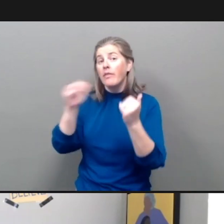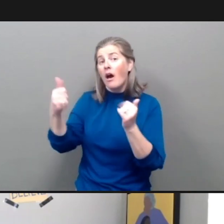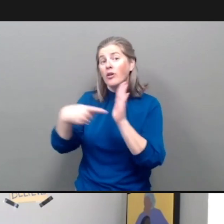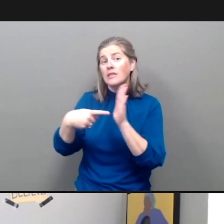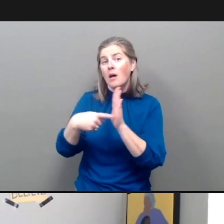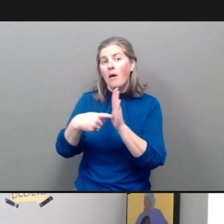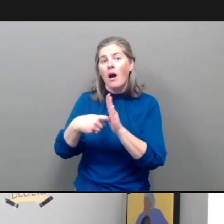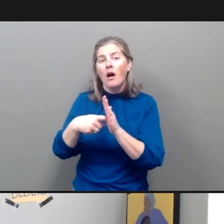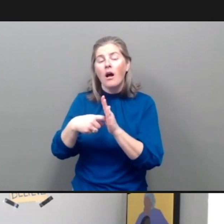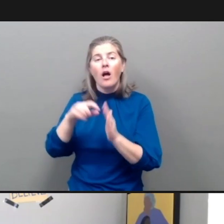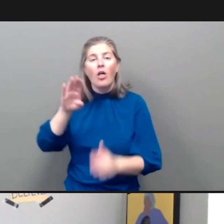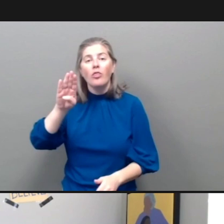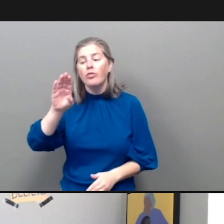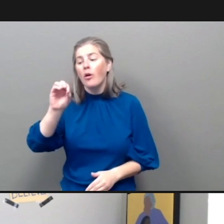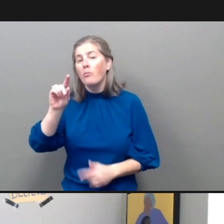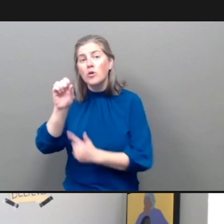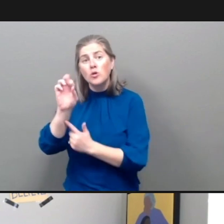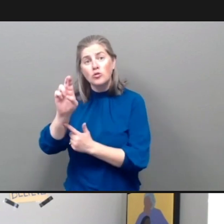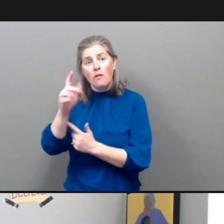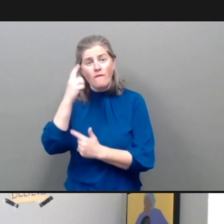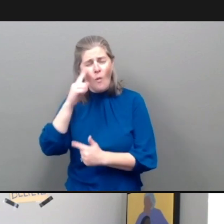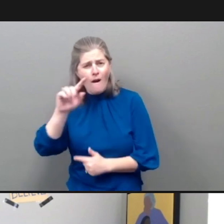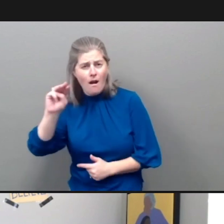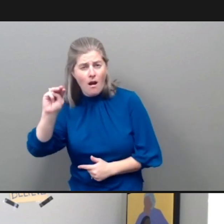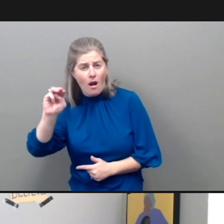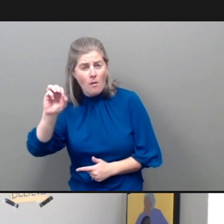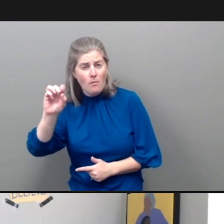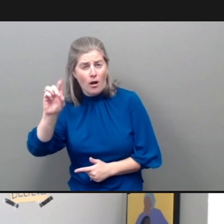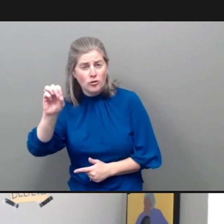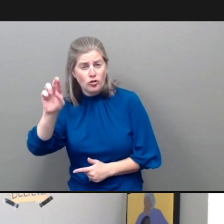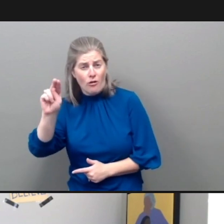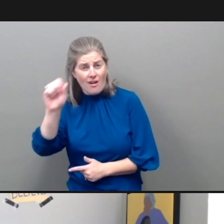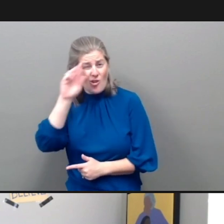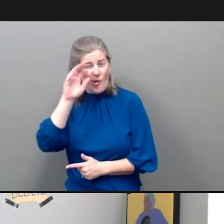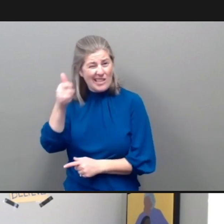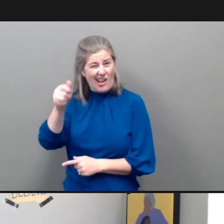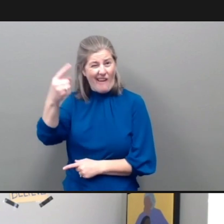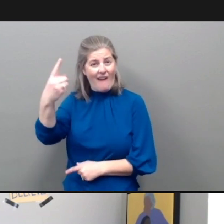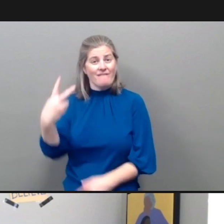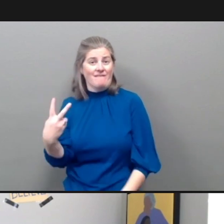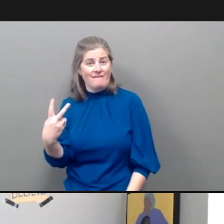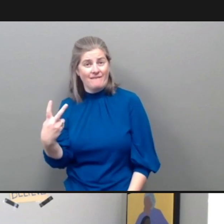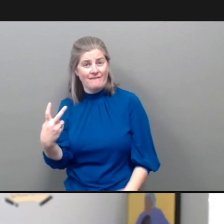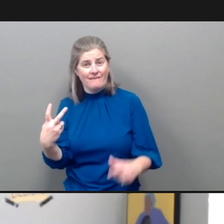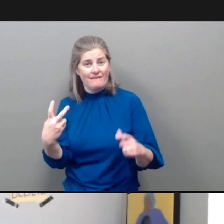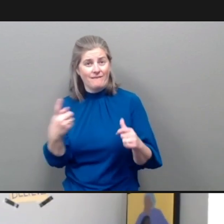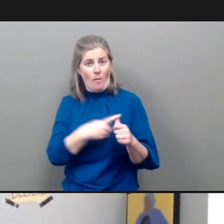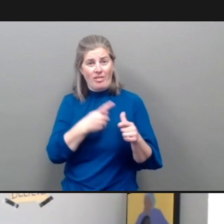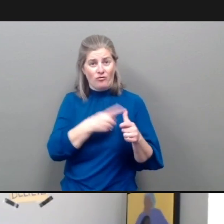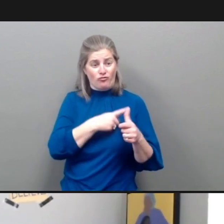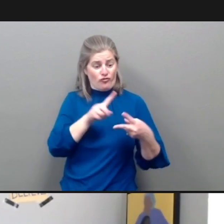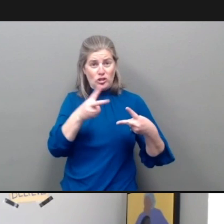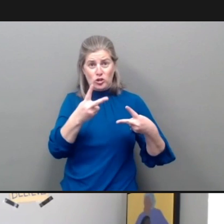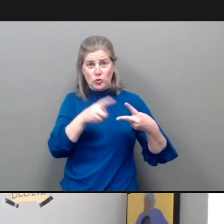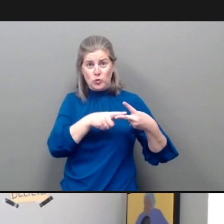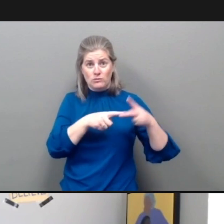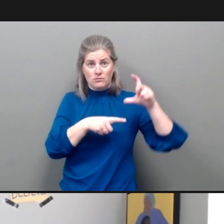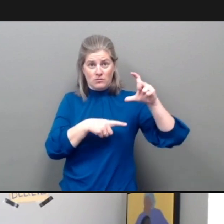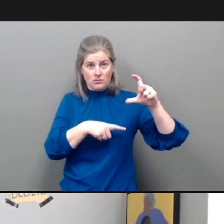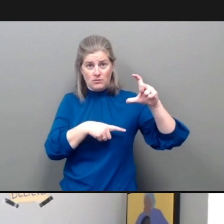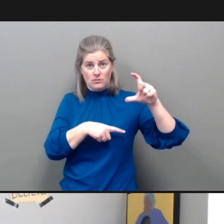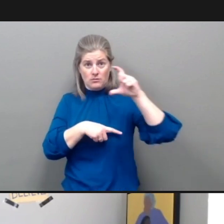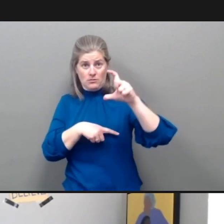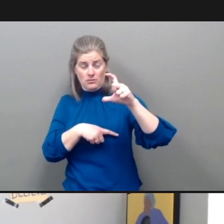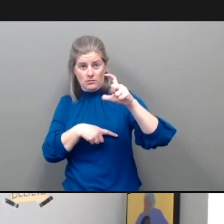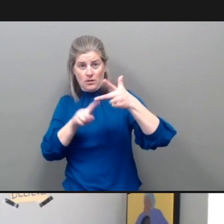for Moderna. The booster for Moderna is half the dose of the original first 2